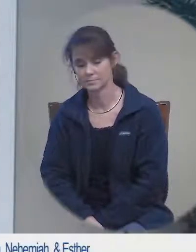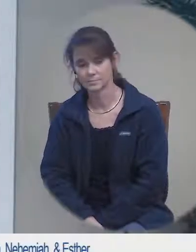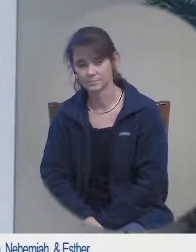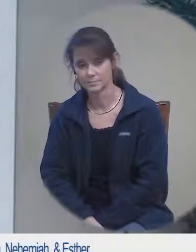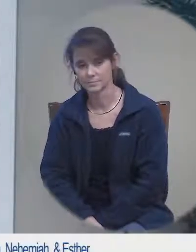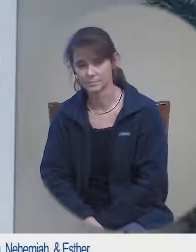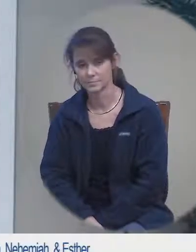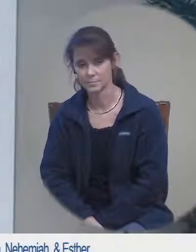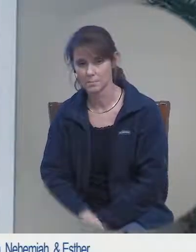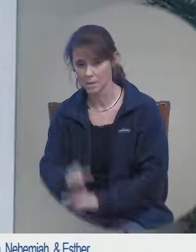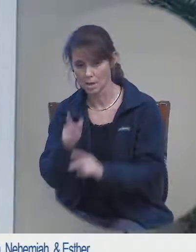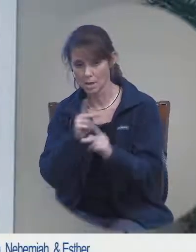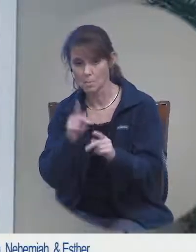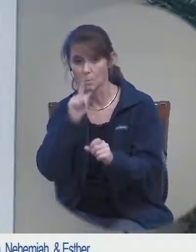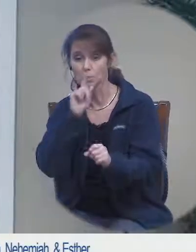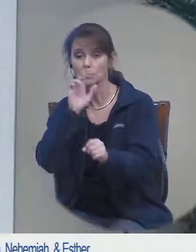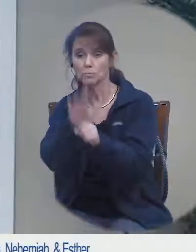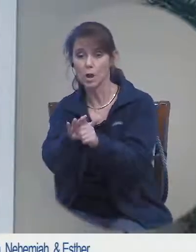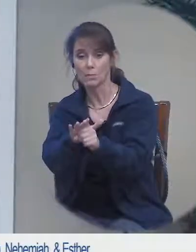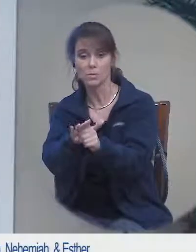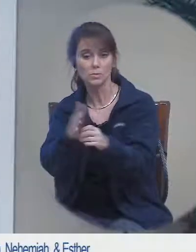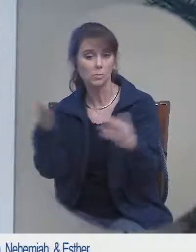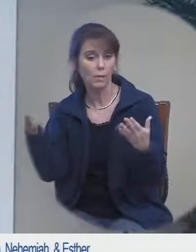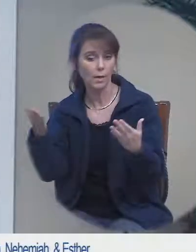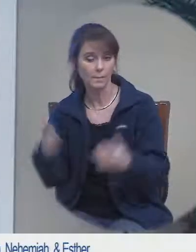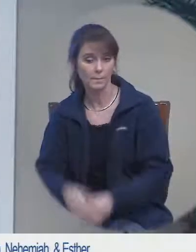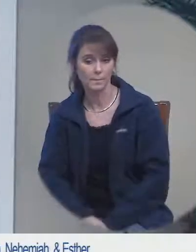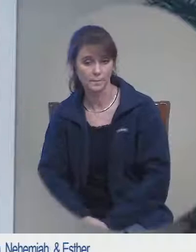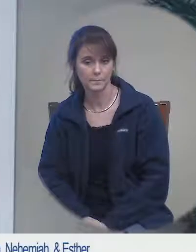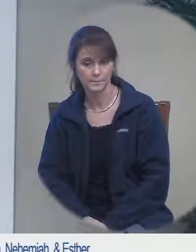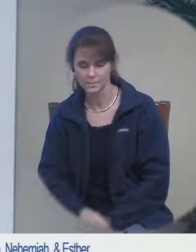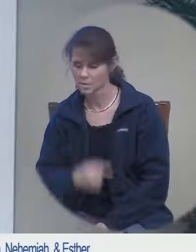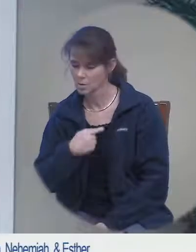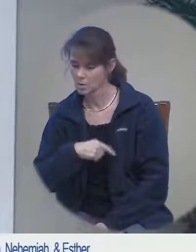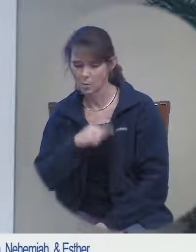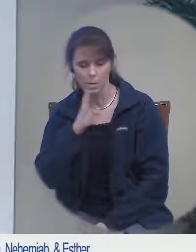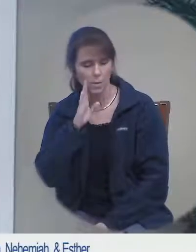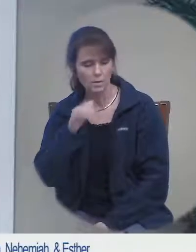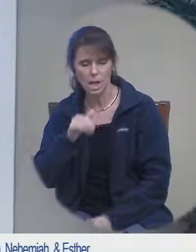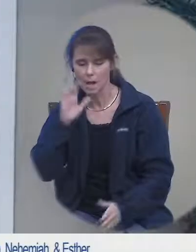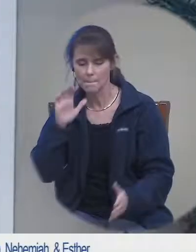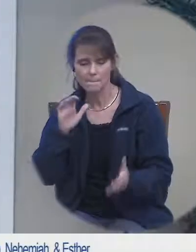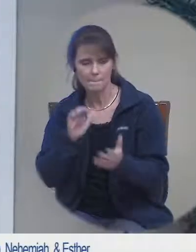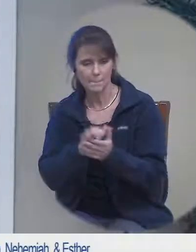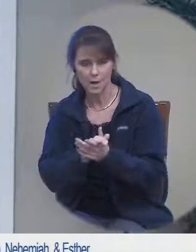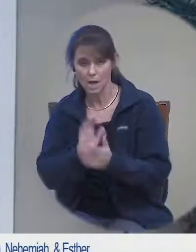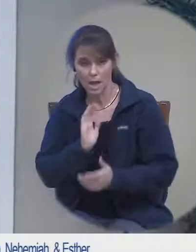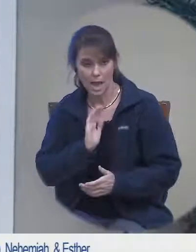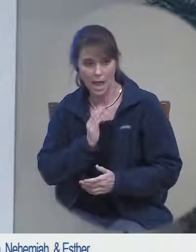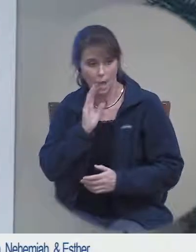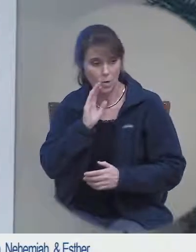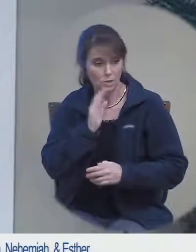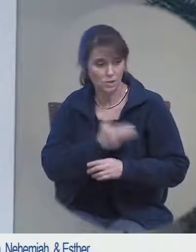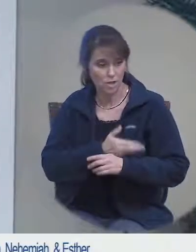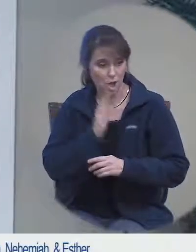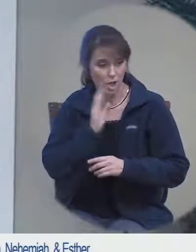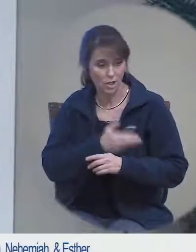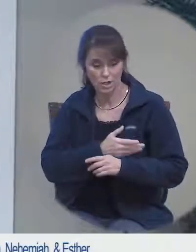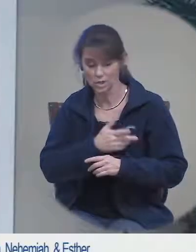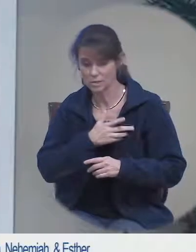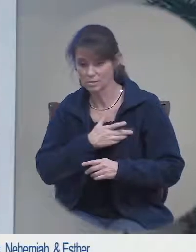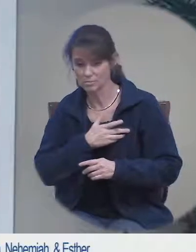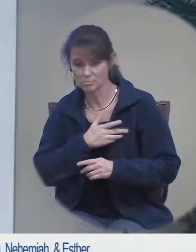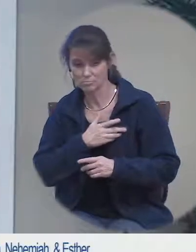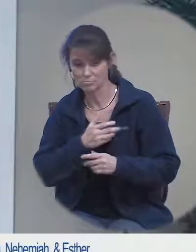Here's what the people pledged to do in verse 30. We will not give our daughters to the peoples of the land or take daughters for